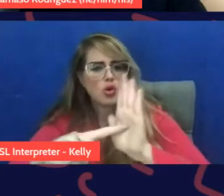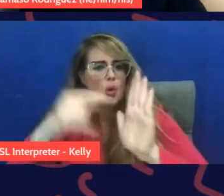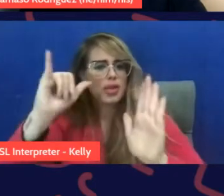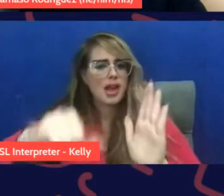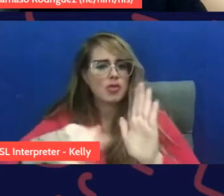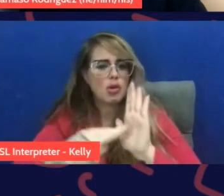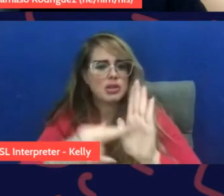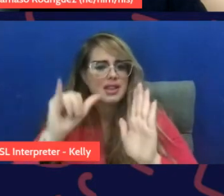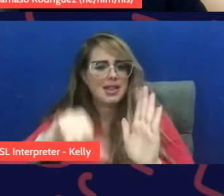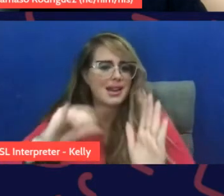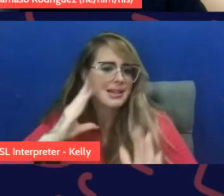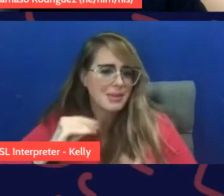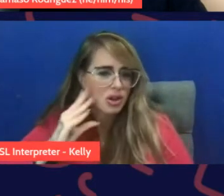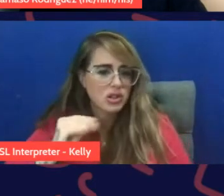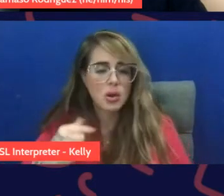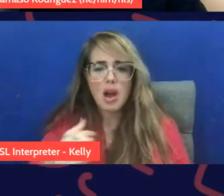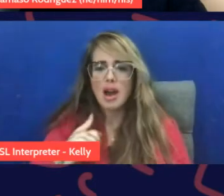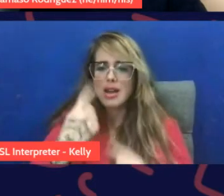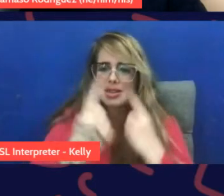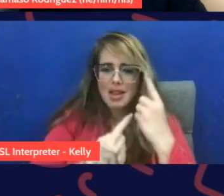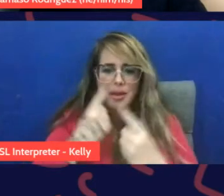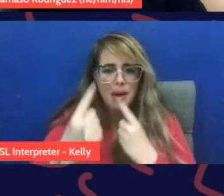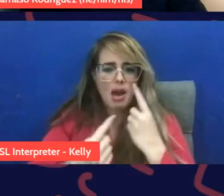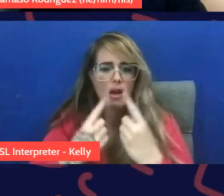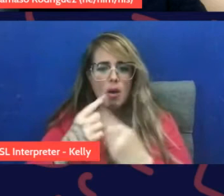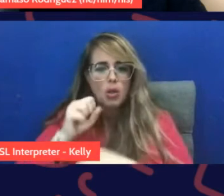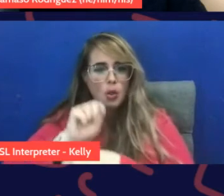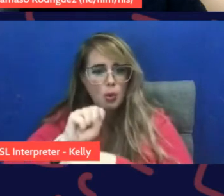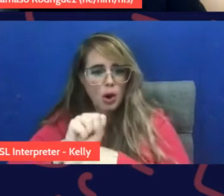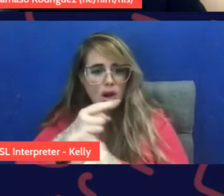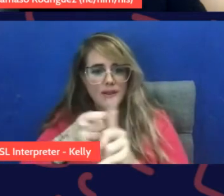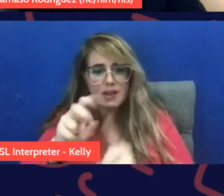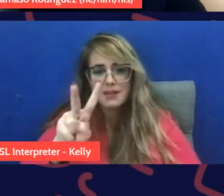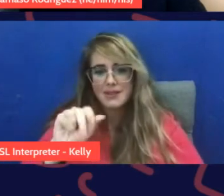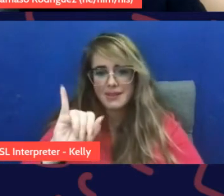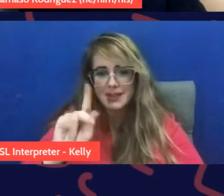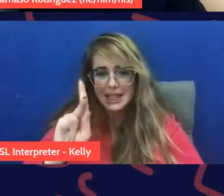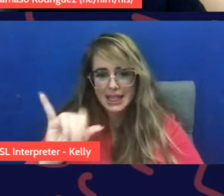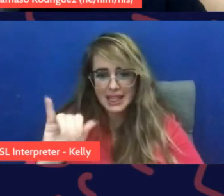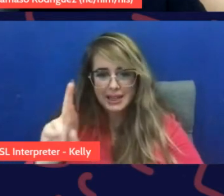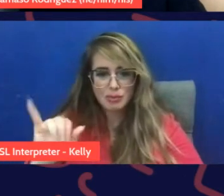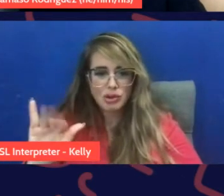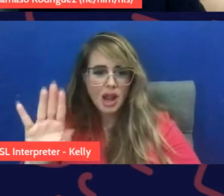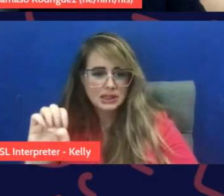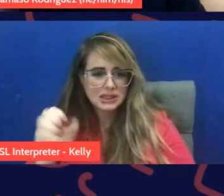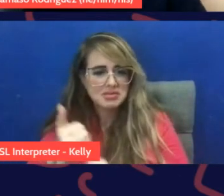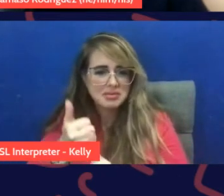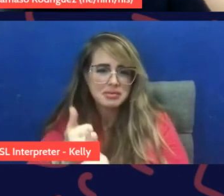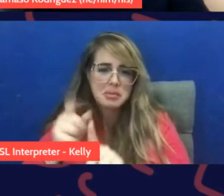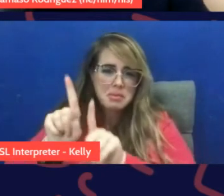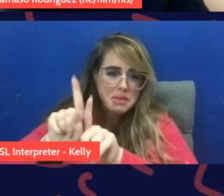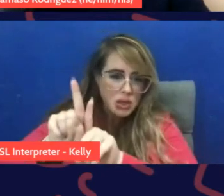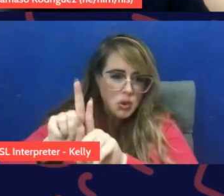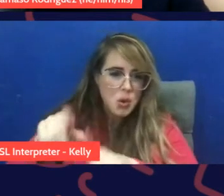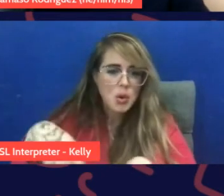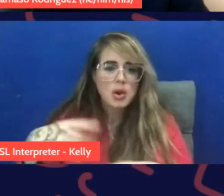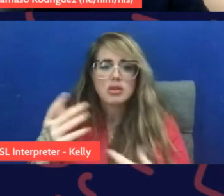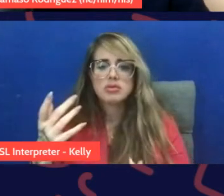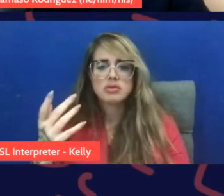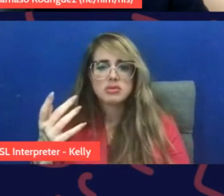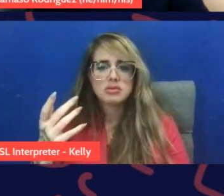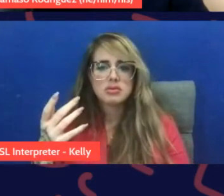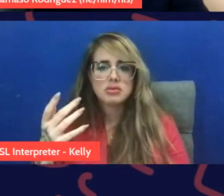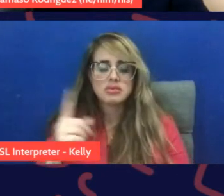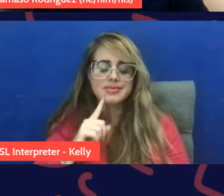like, I think a lot about the work of Vicky Grice, who's like a really like a mentor and like a